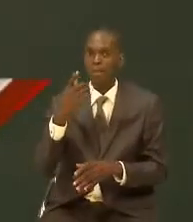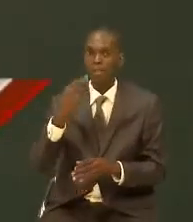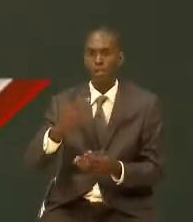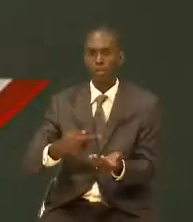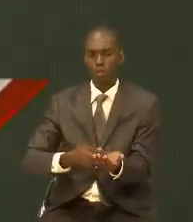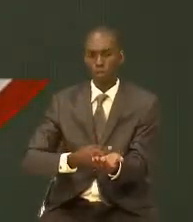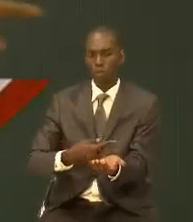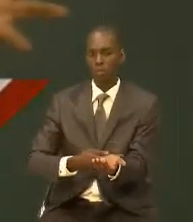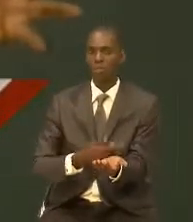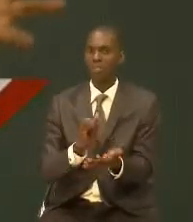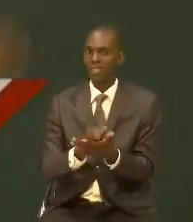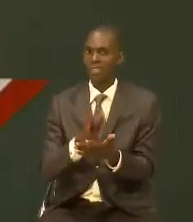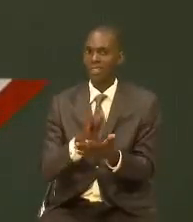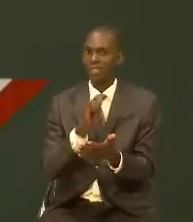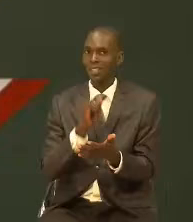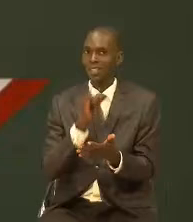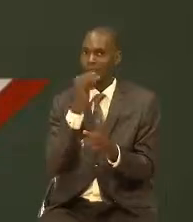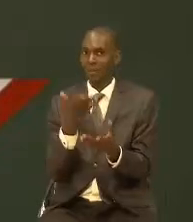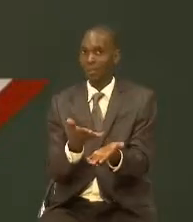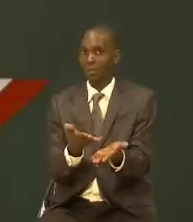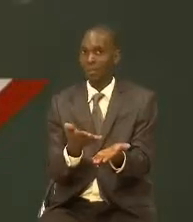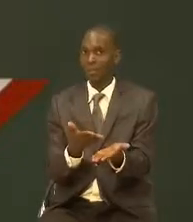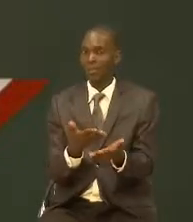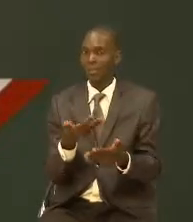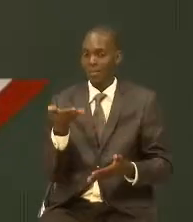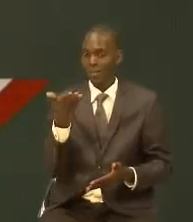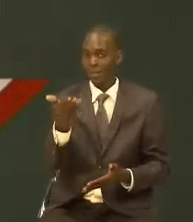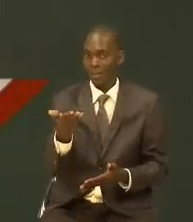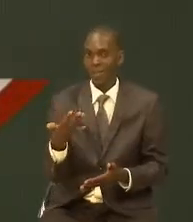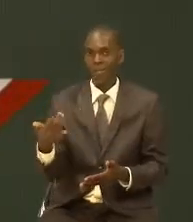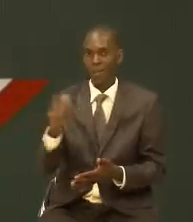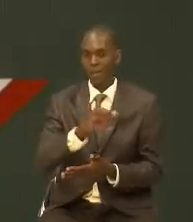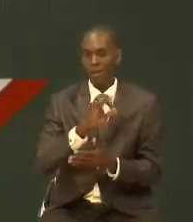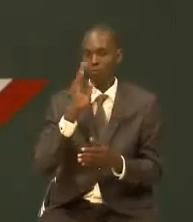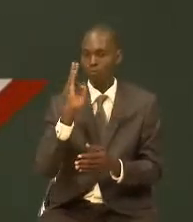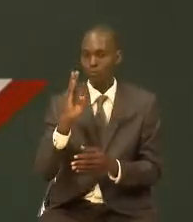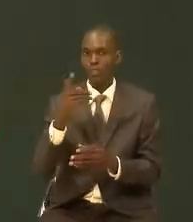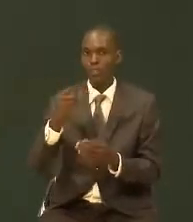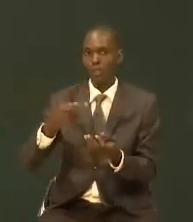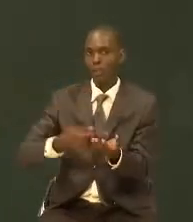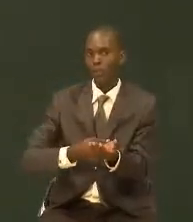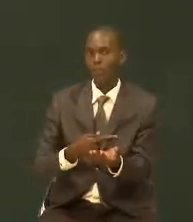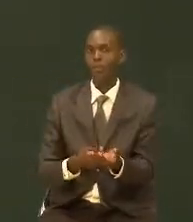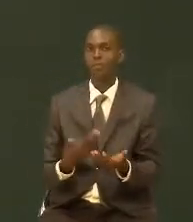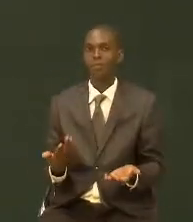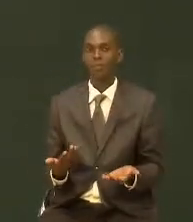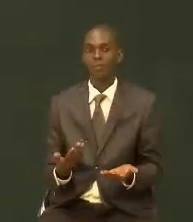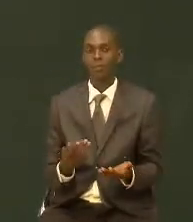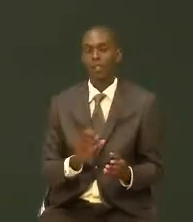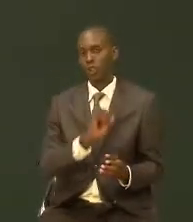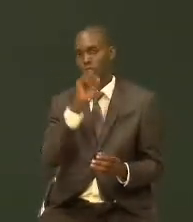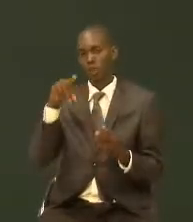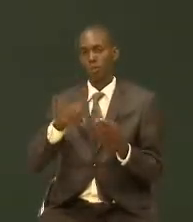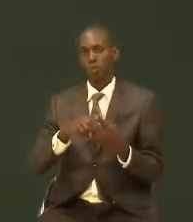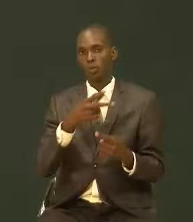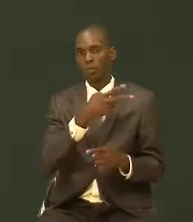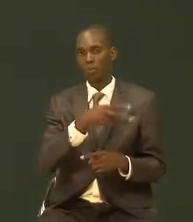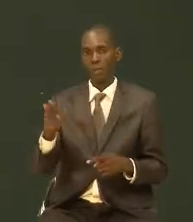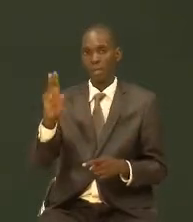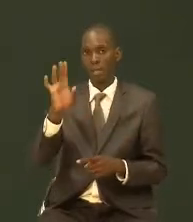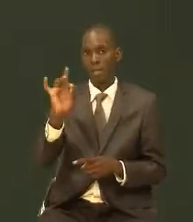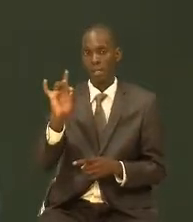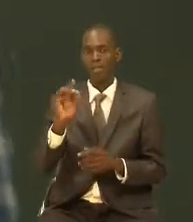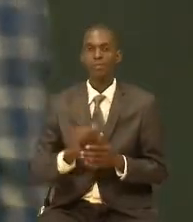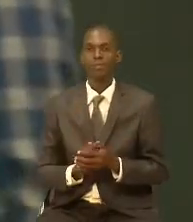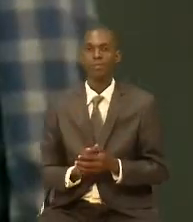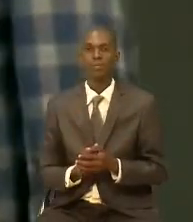there. There they preached the gospel. And then I come to verse 8. It says in verse 8,